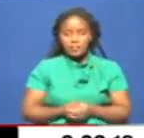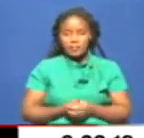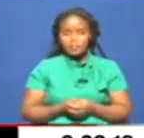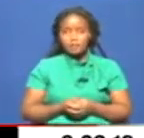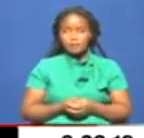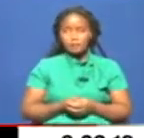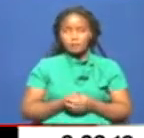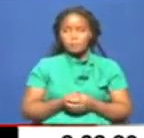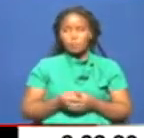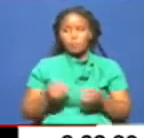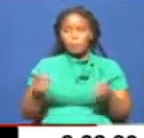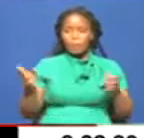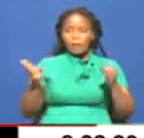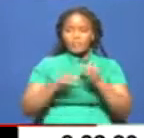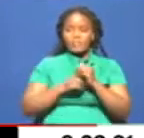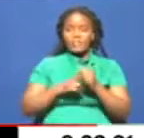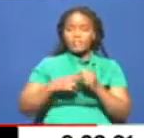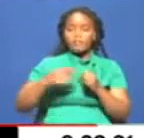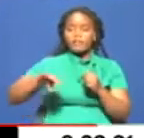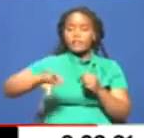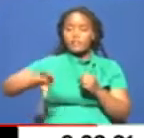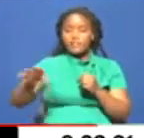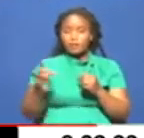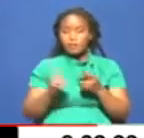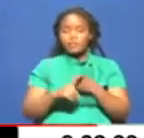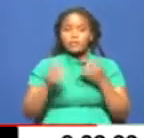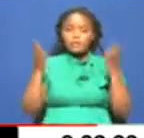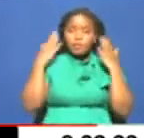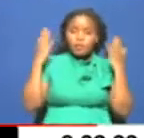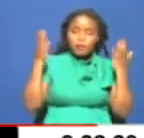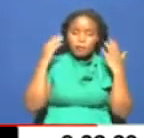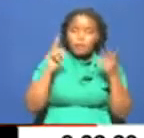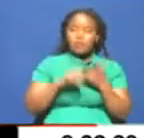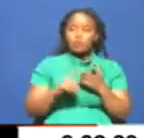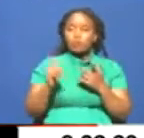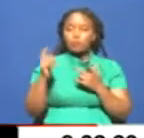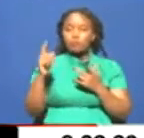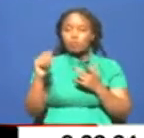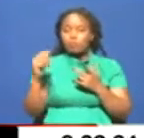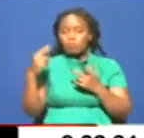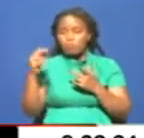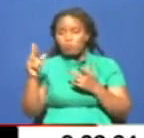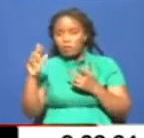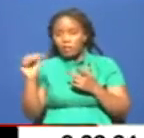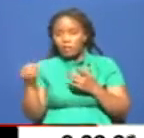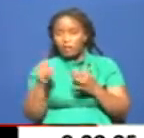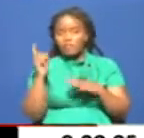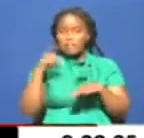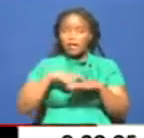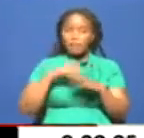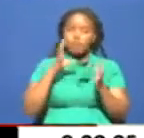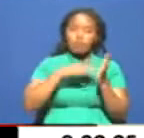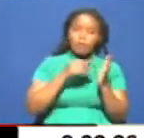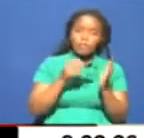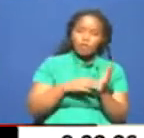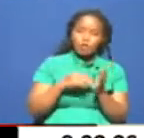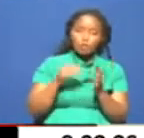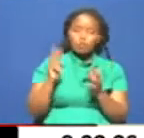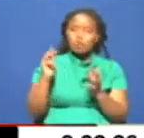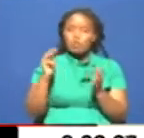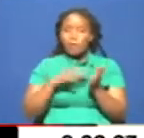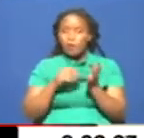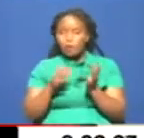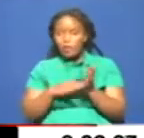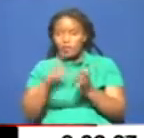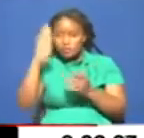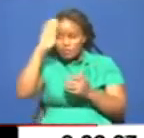The seven counties involved are Meru, Tharaka Nithi, Embu, Machakos, Makueni, Bungoma and Busia, where